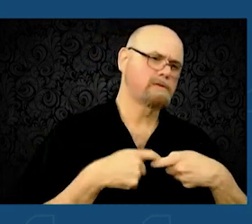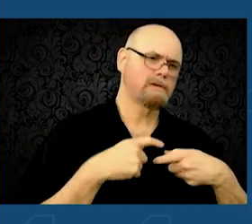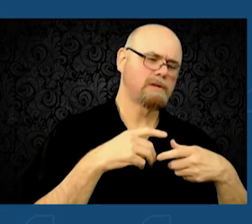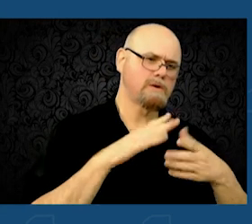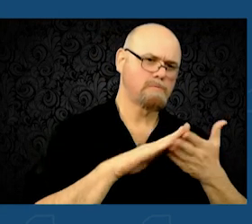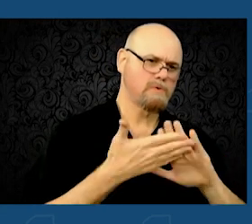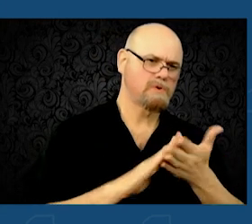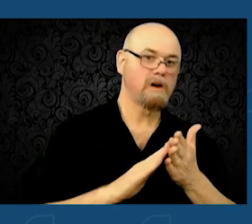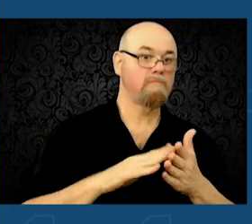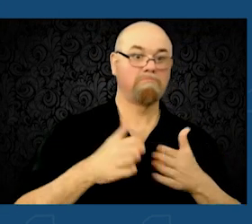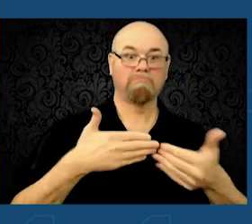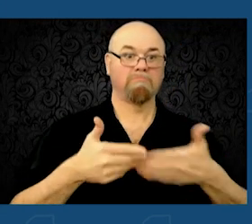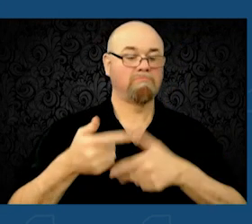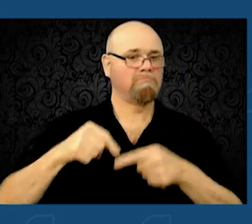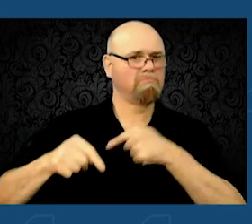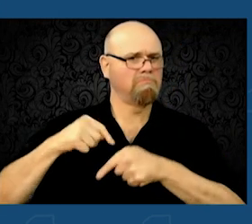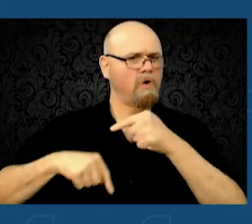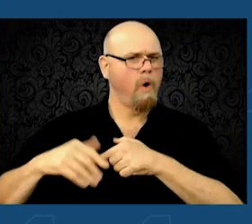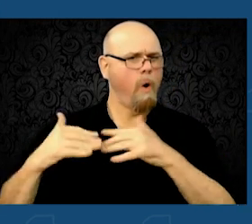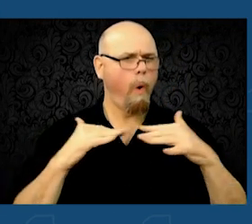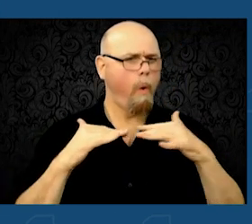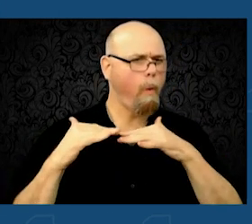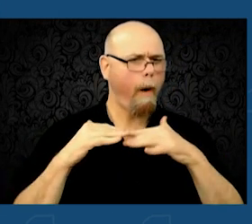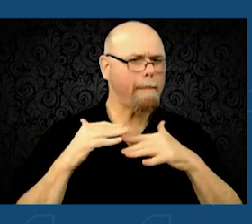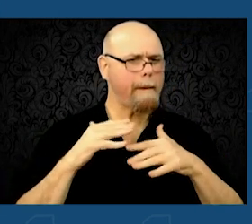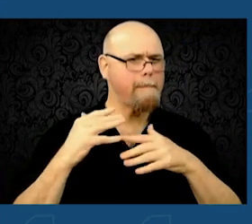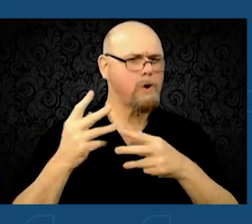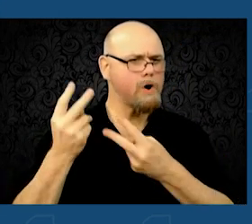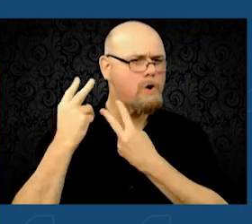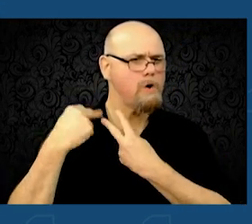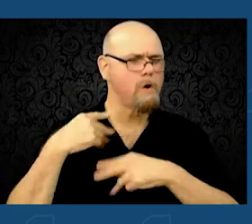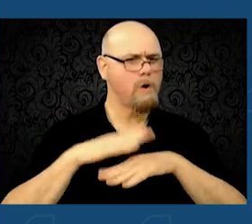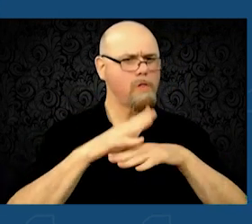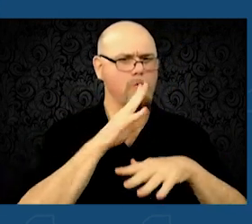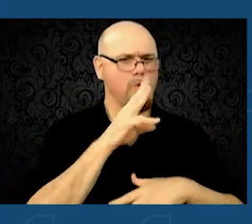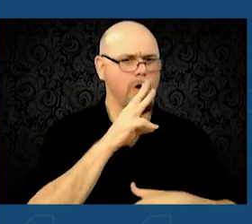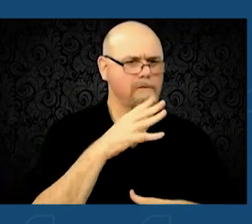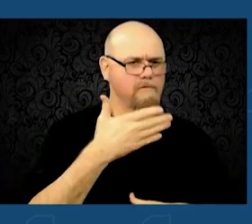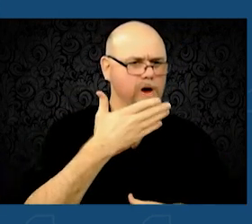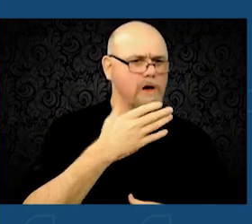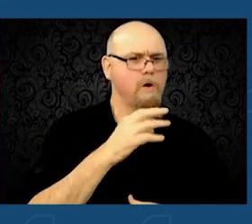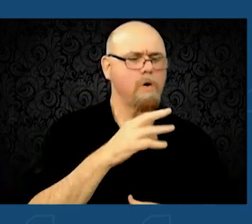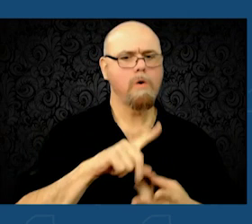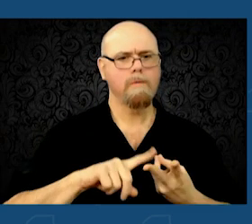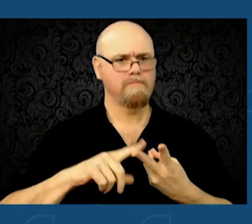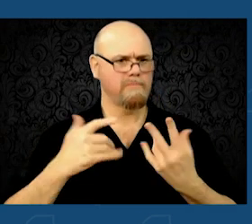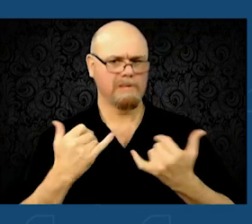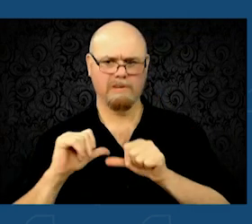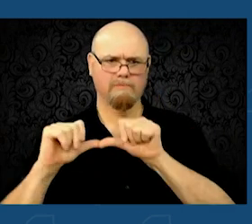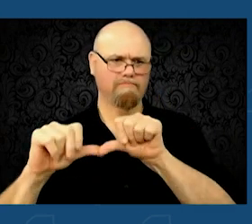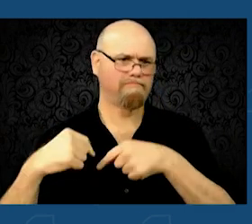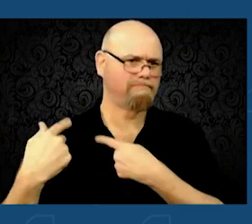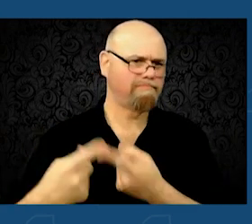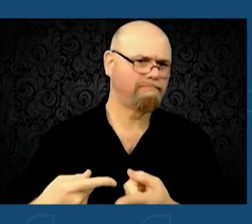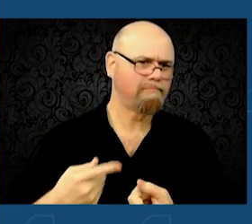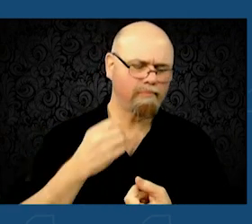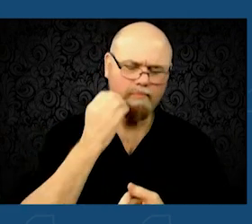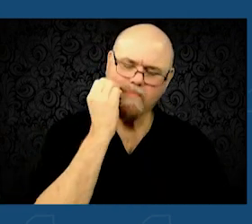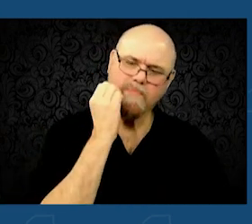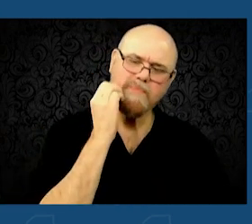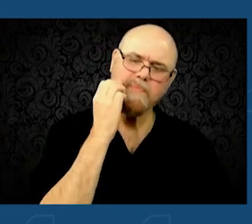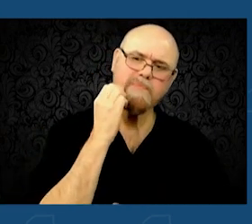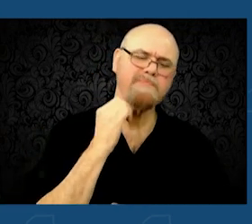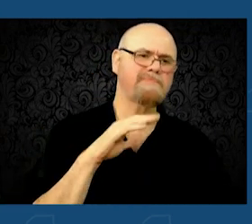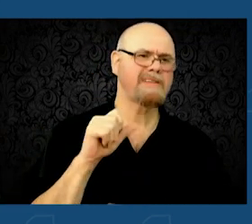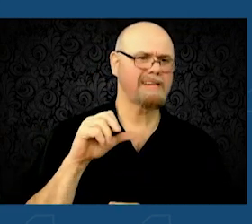Hispanic War Memorial down on the waterfront to continuing to its current day. Kaz came to see me on Grant